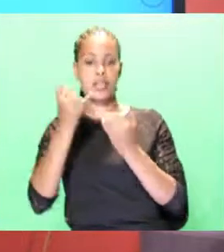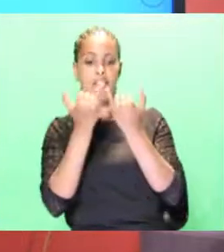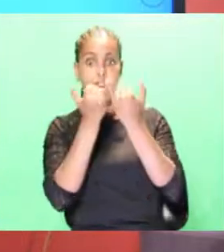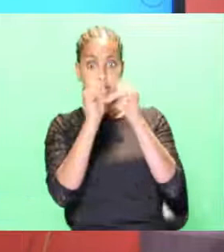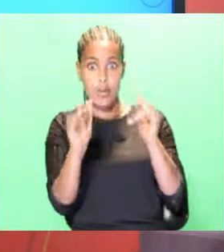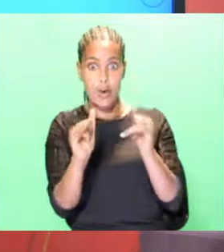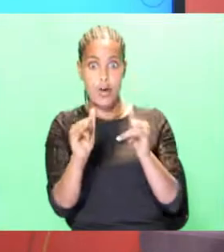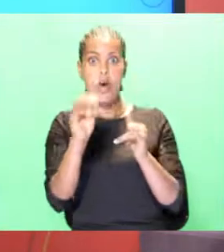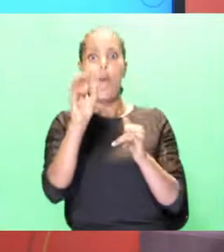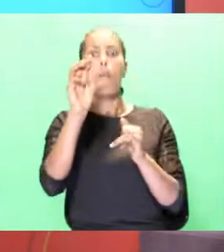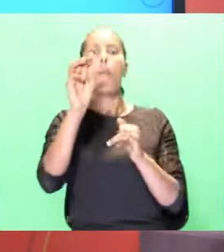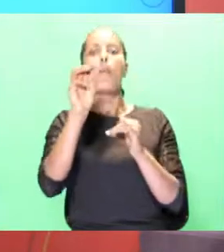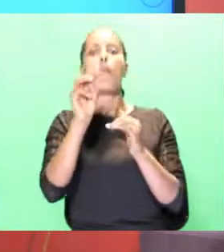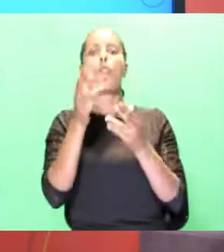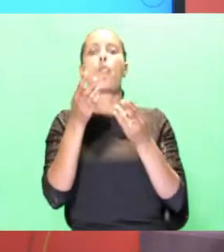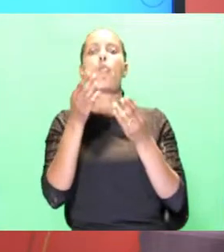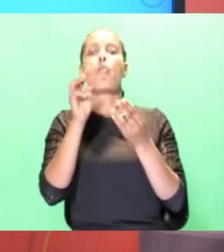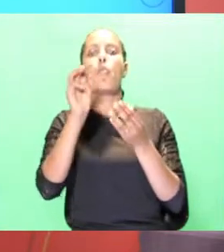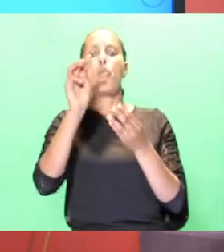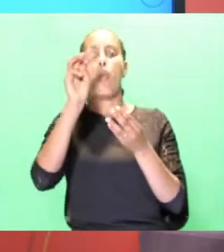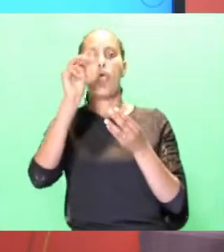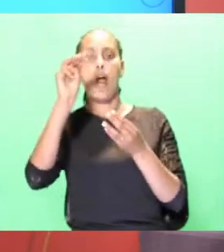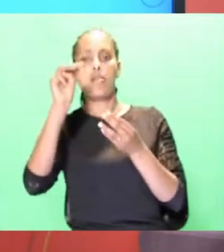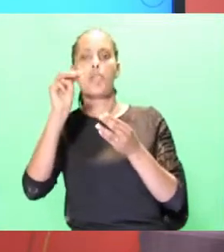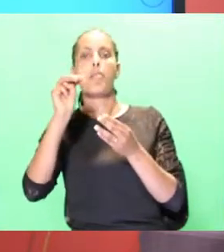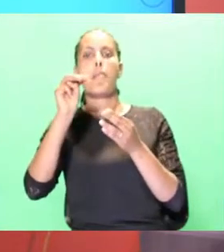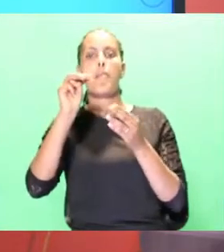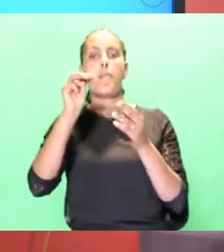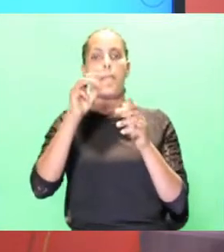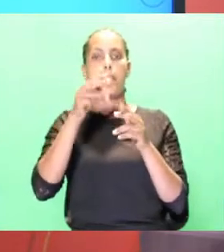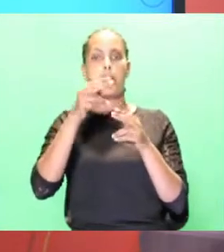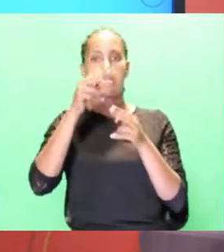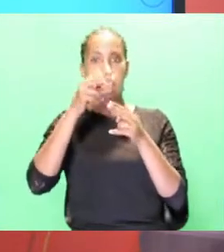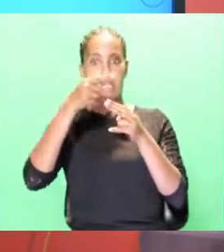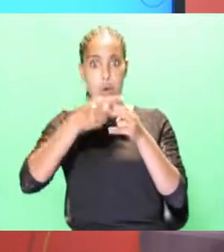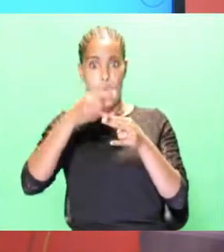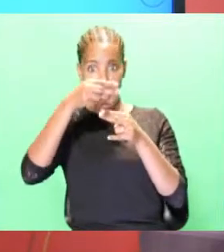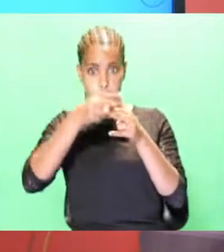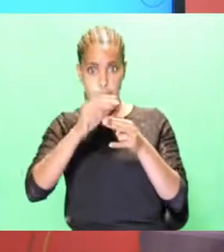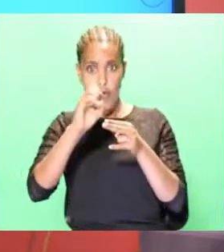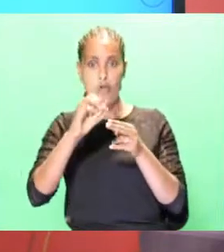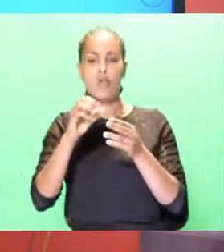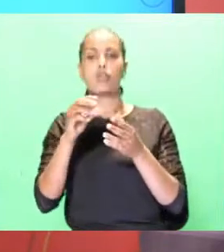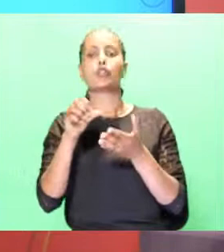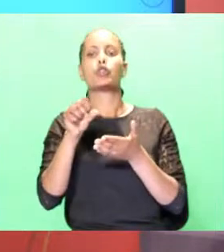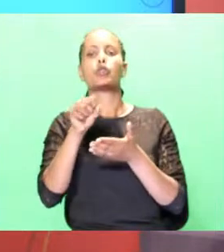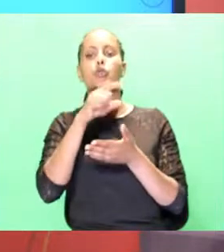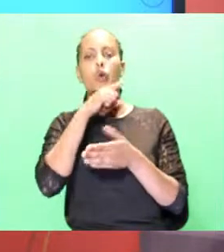divided by molar mass times kg of kilogram of solvent.